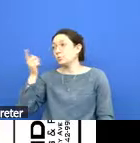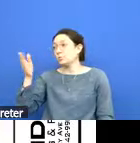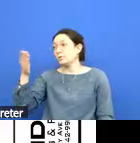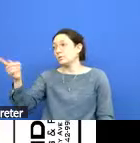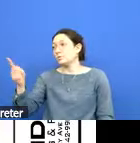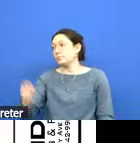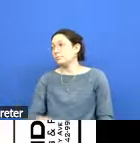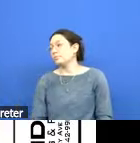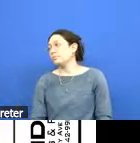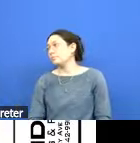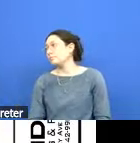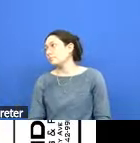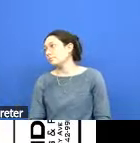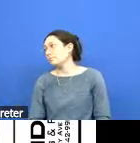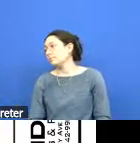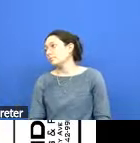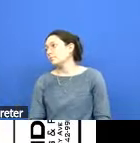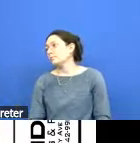you're next.